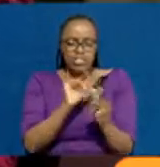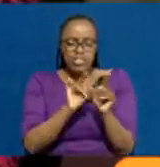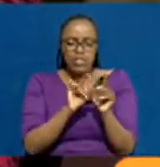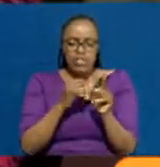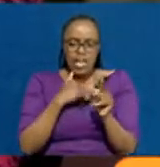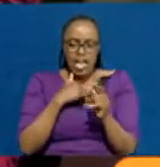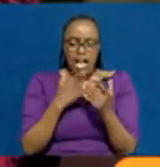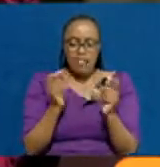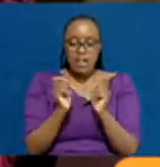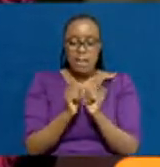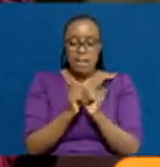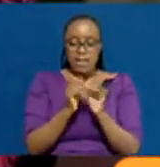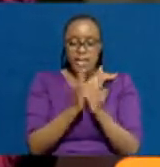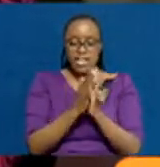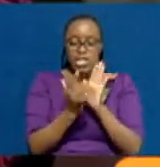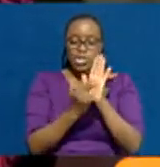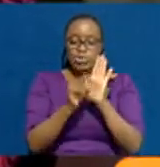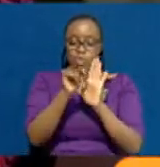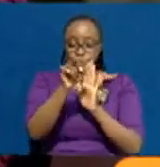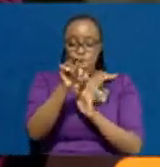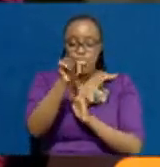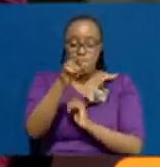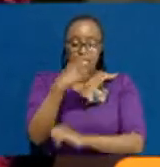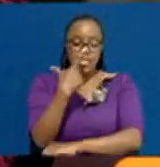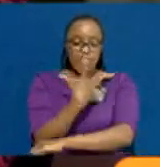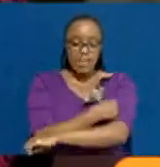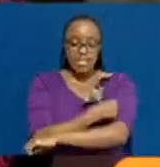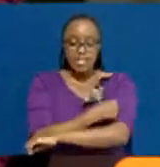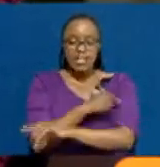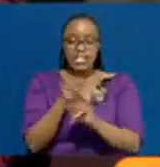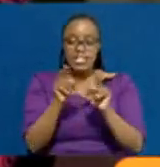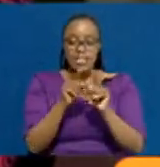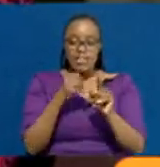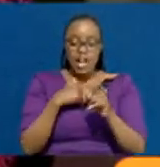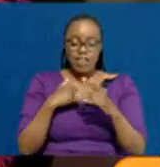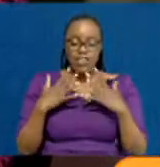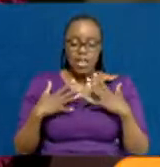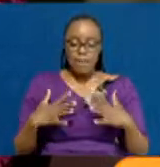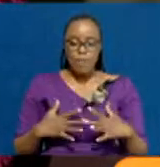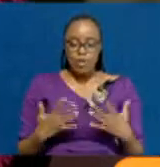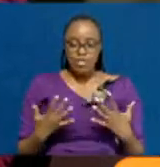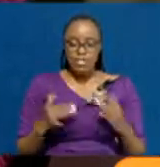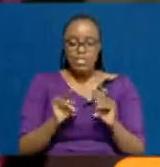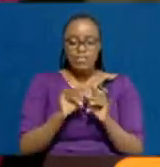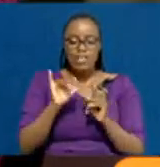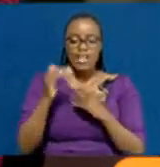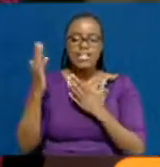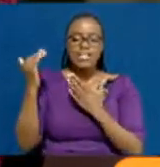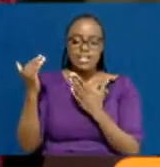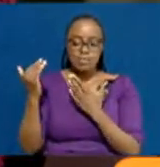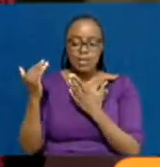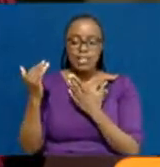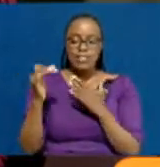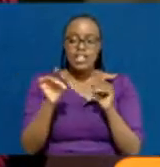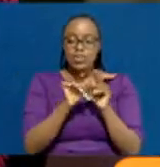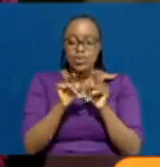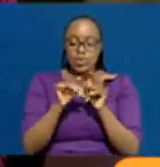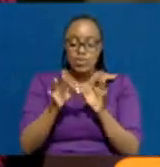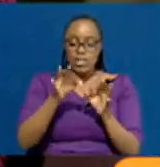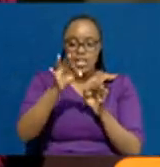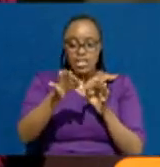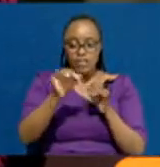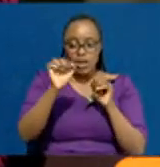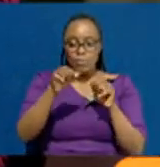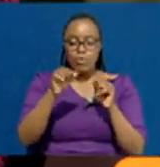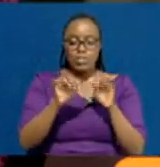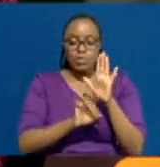that area. And it actually shows you that that vaccine is being taken up by the immune cells. So that is expected. An extension of that is you may